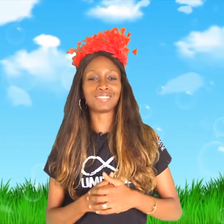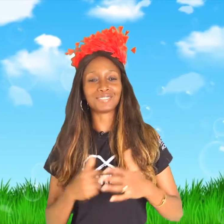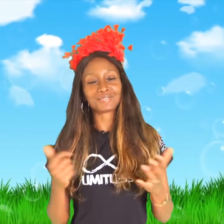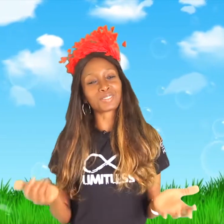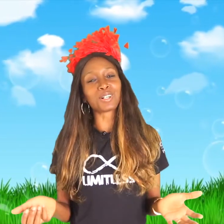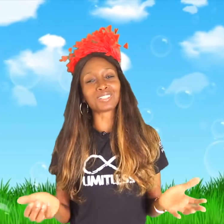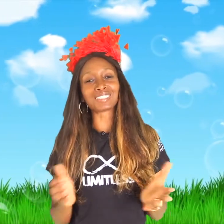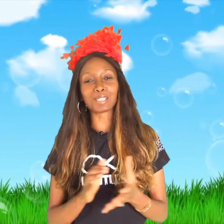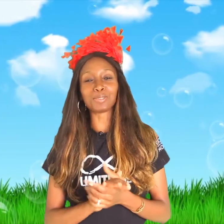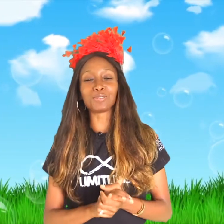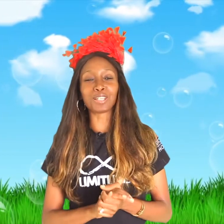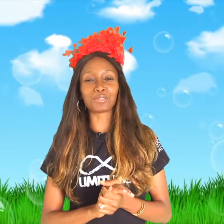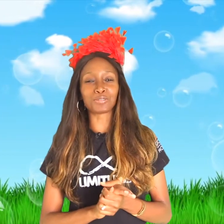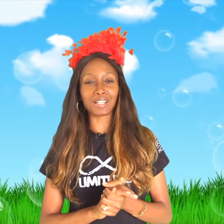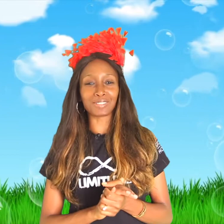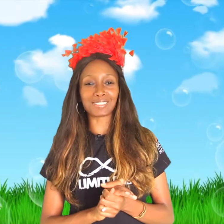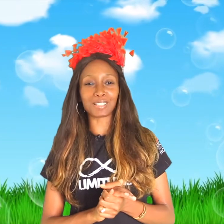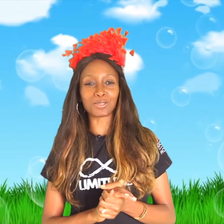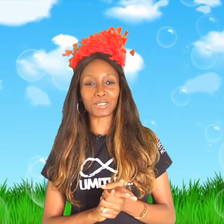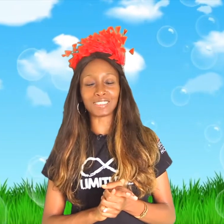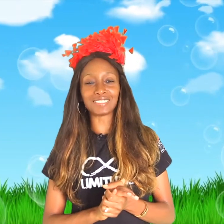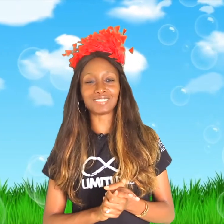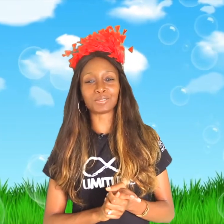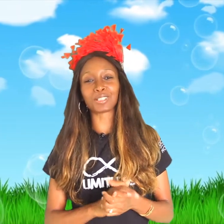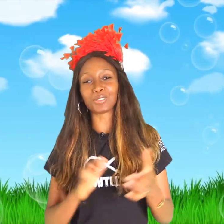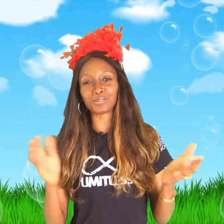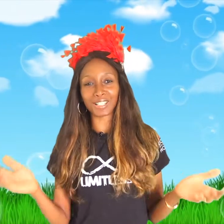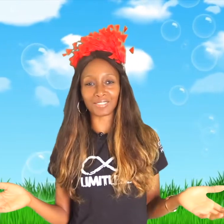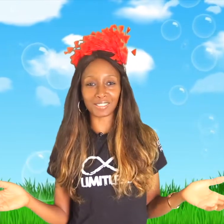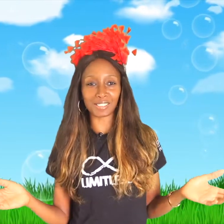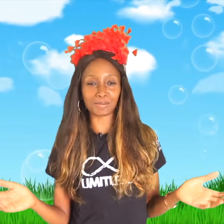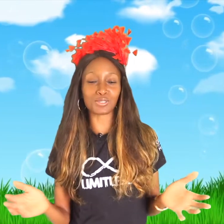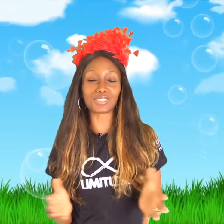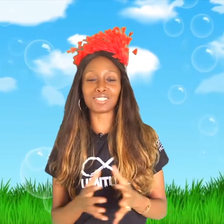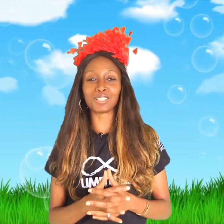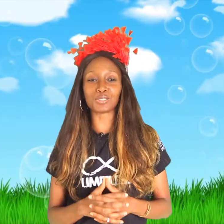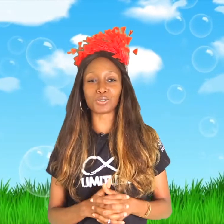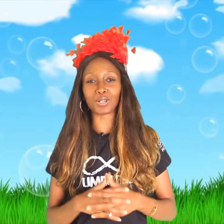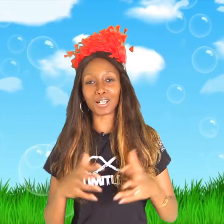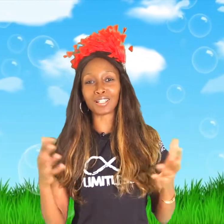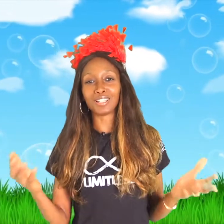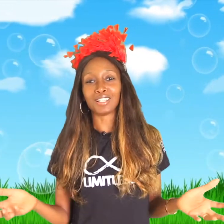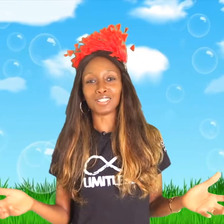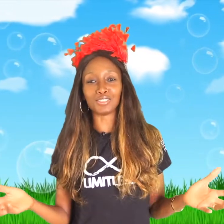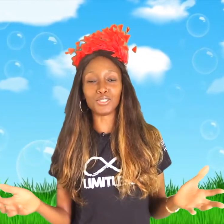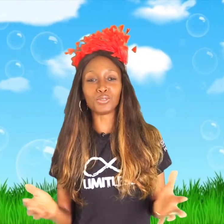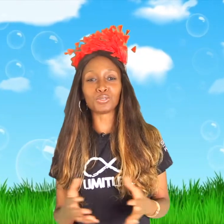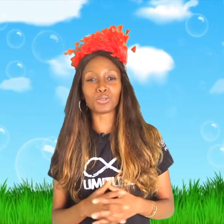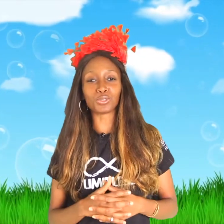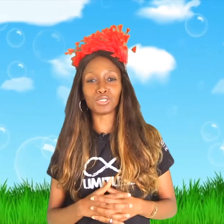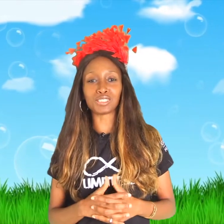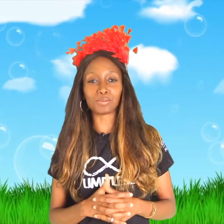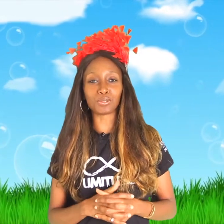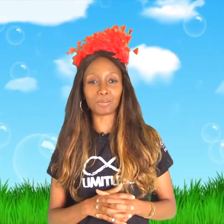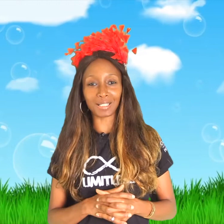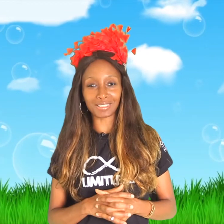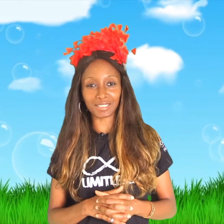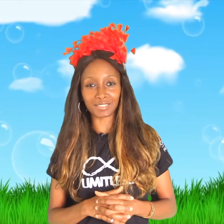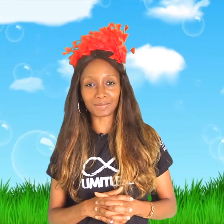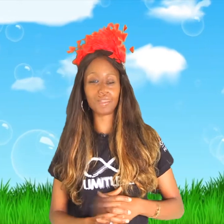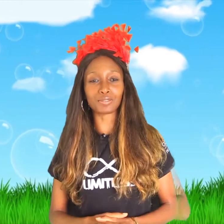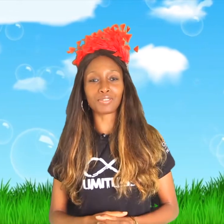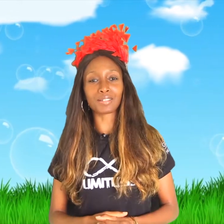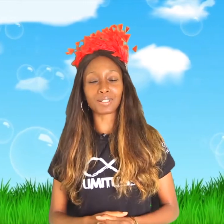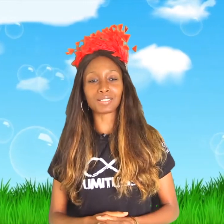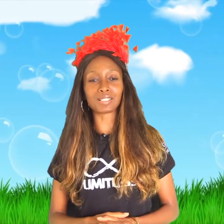truth. All right, I believe you have your five items ready. What are your five items? Just in case you are new or you need to be